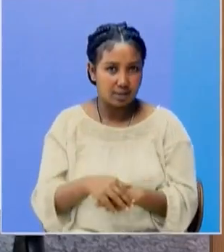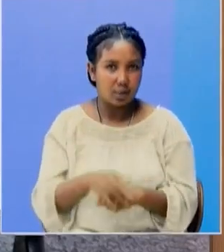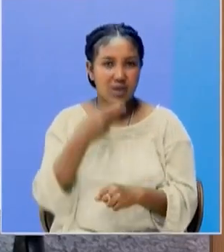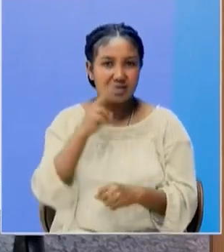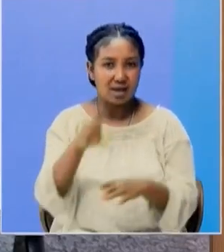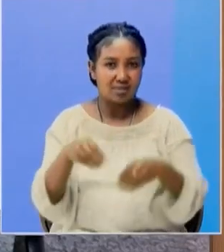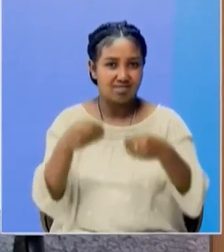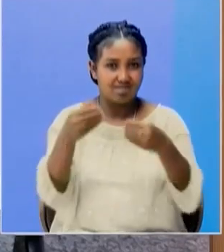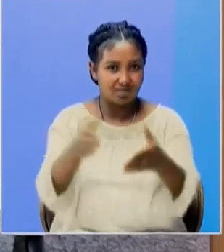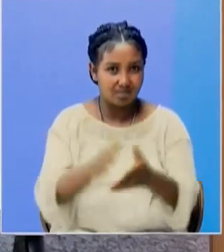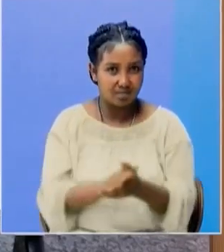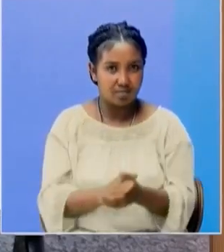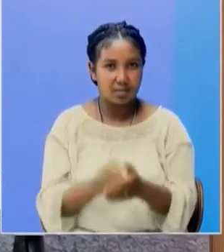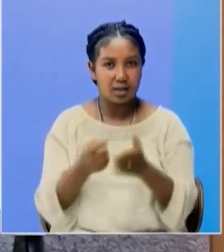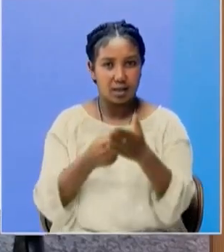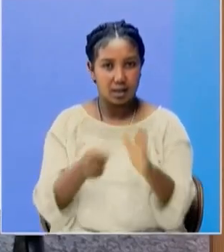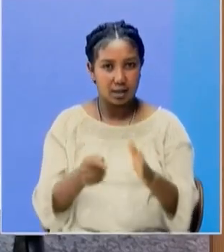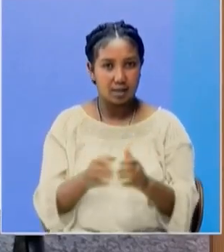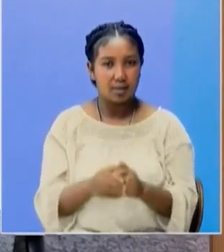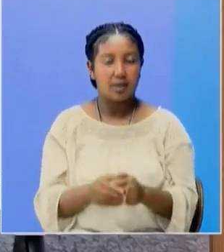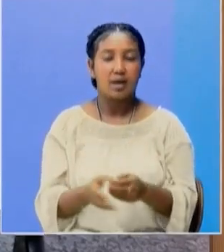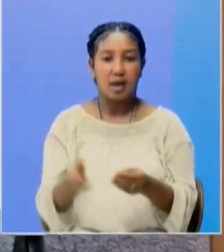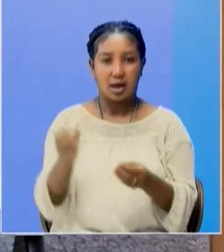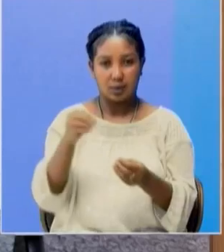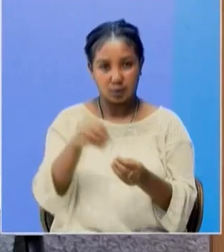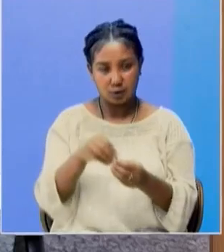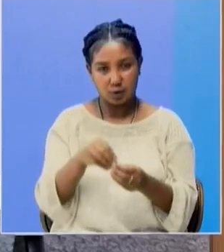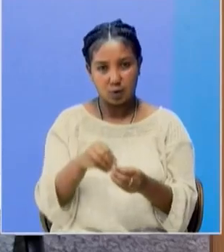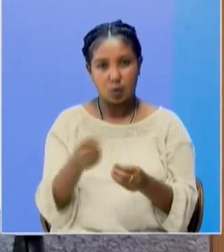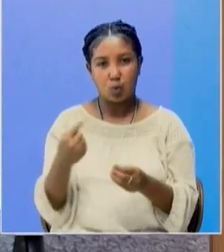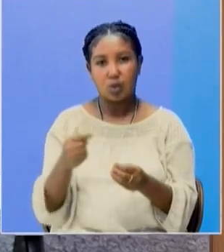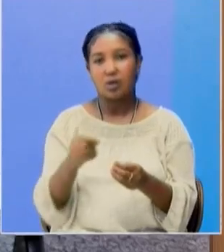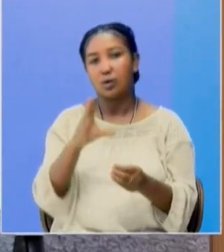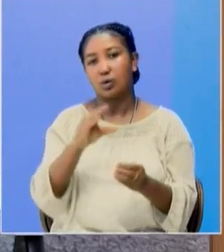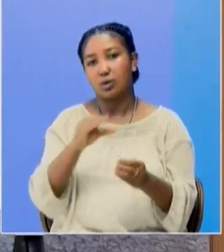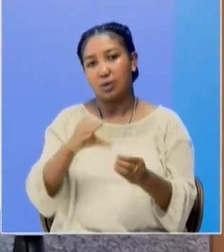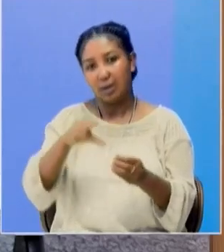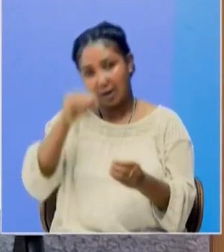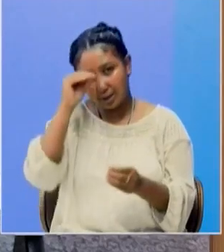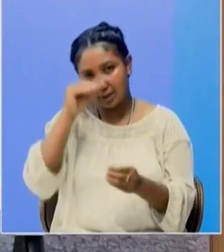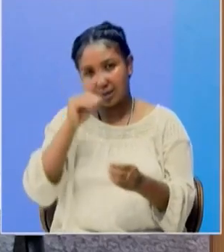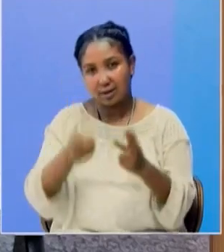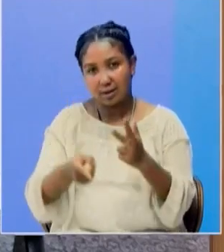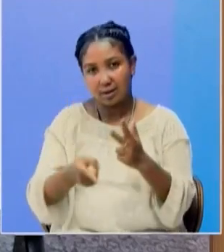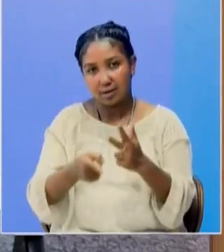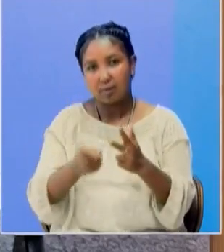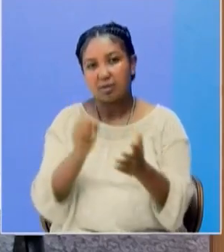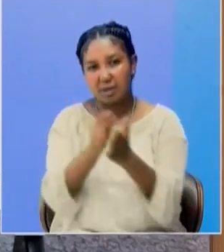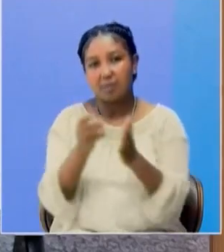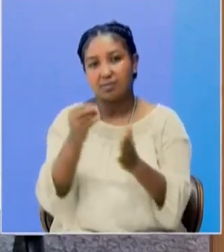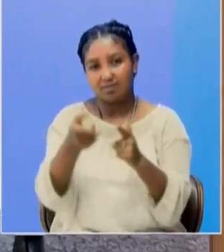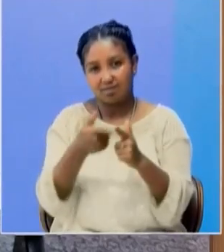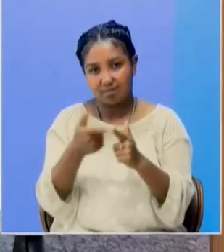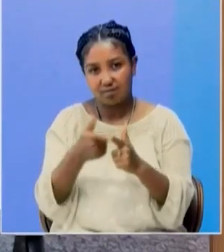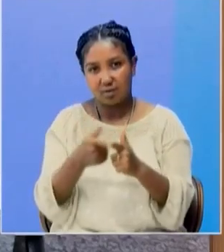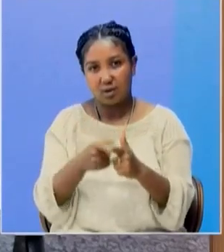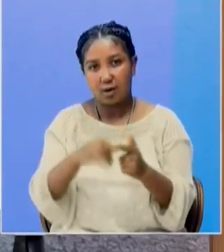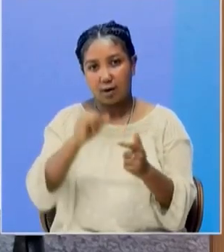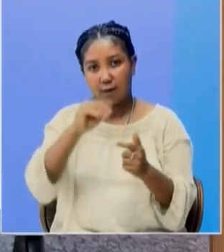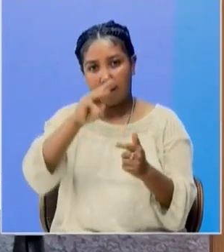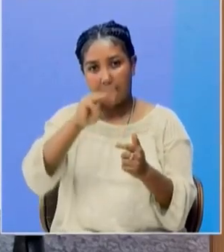instruction. Is it clear? And also, we talked about, let me give you an example about